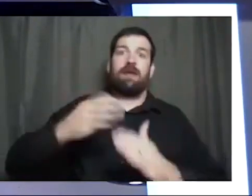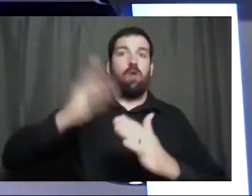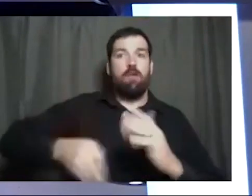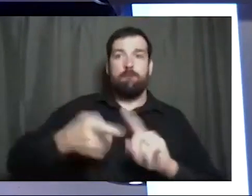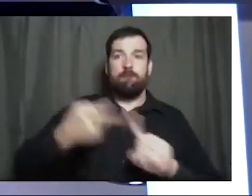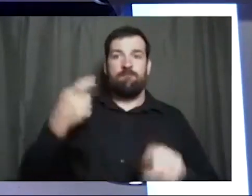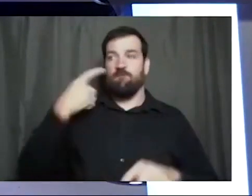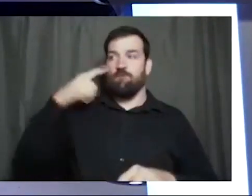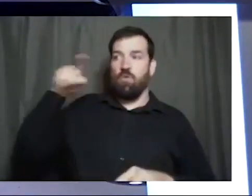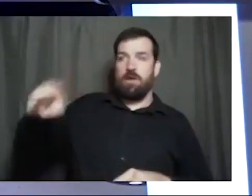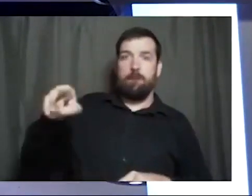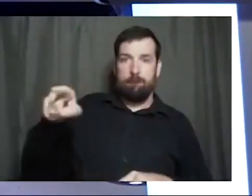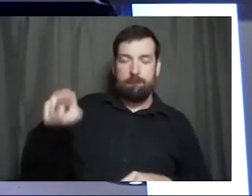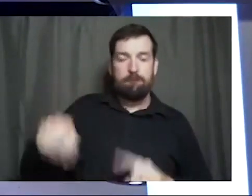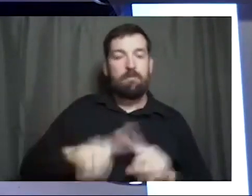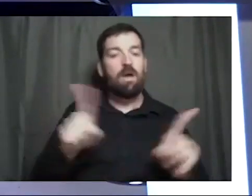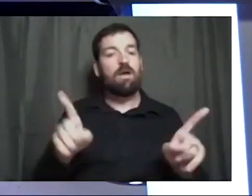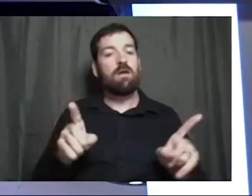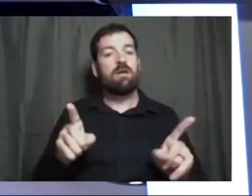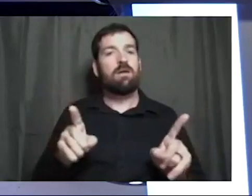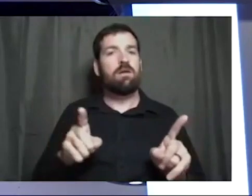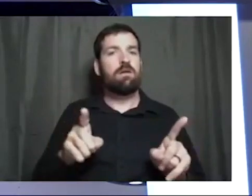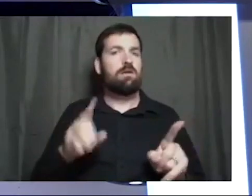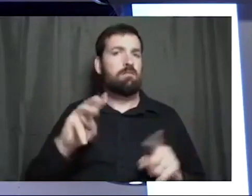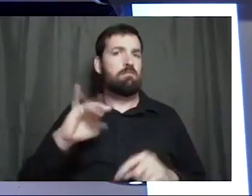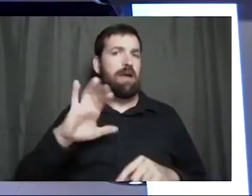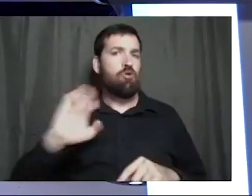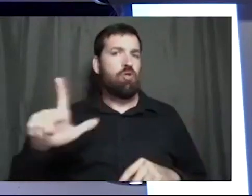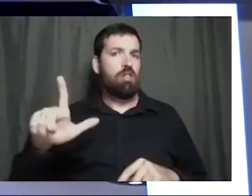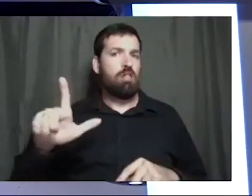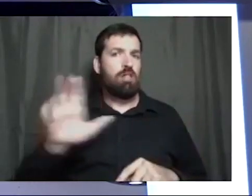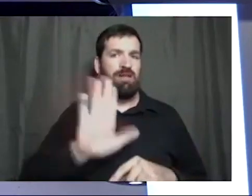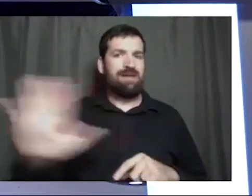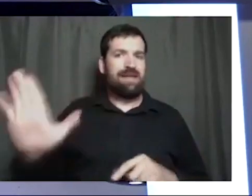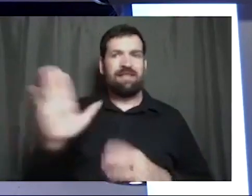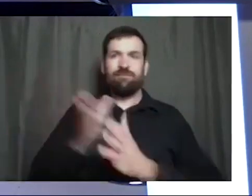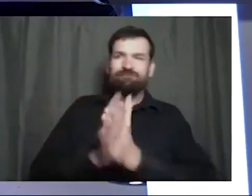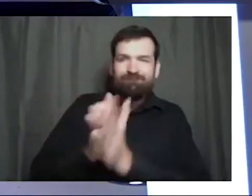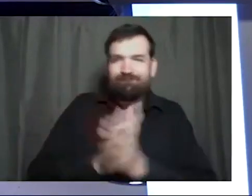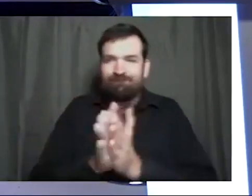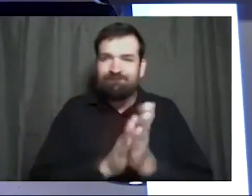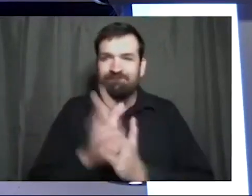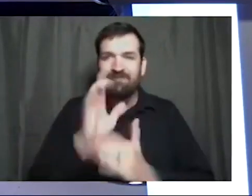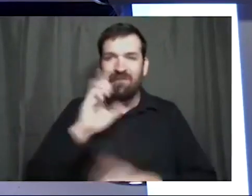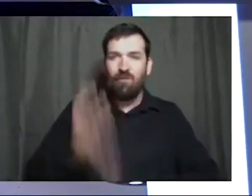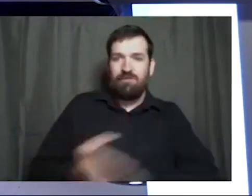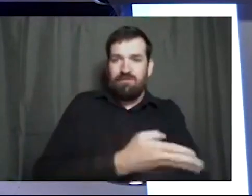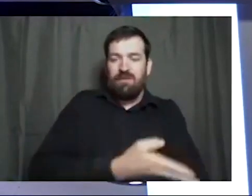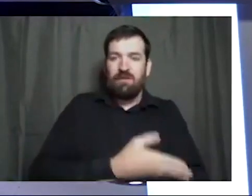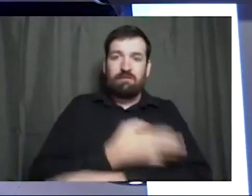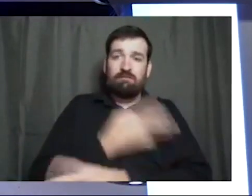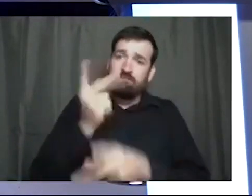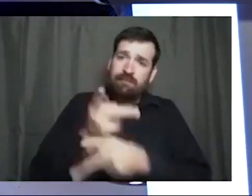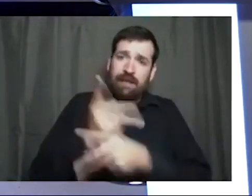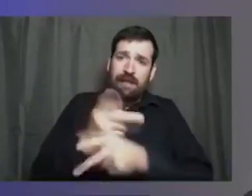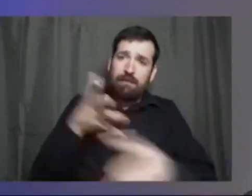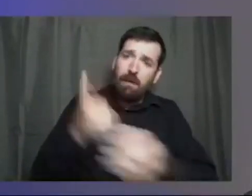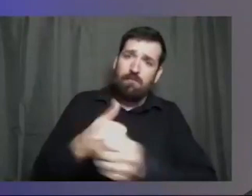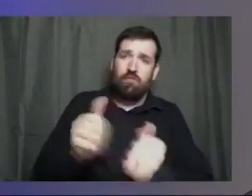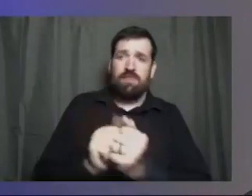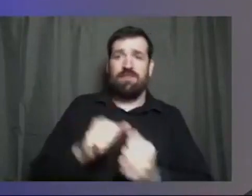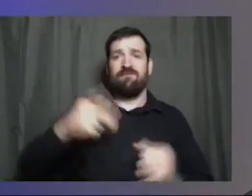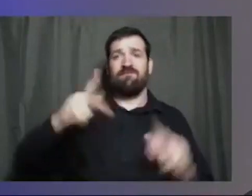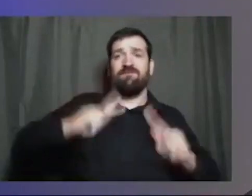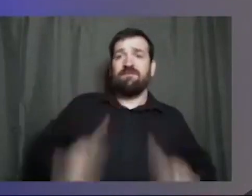is Michael and patients like Michael, his determination to get better, staying up with his physical therapy? Walk us through that. Yeah, so I